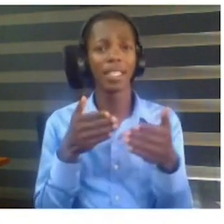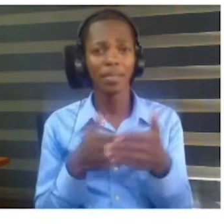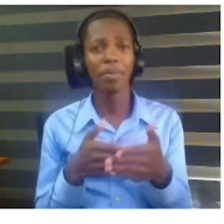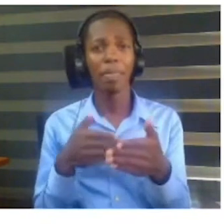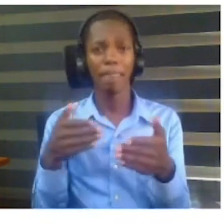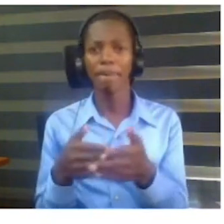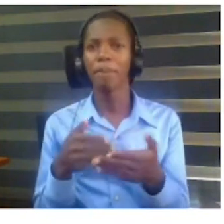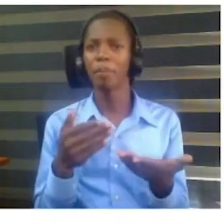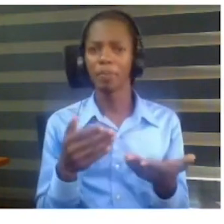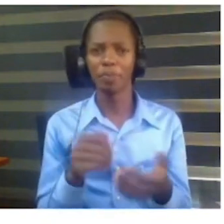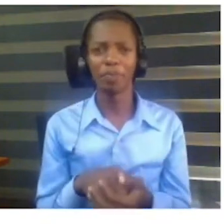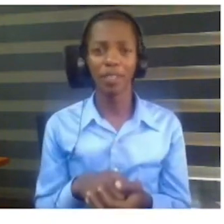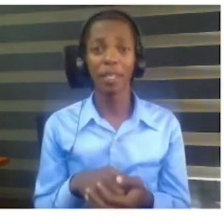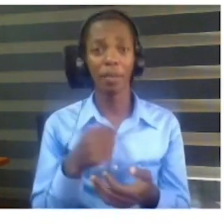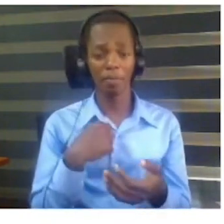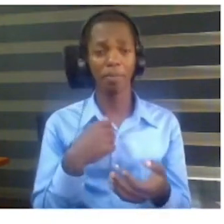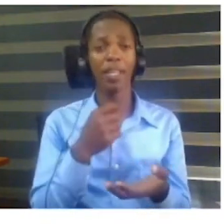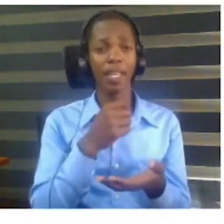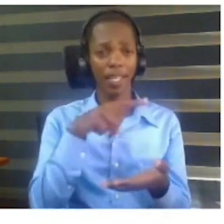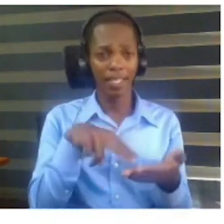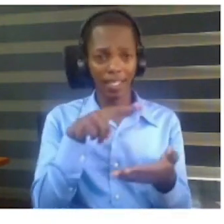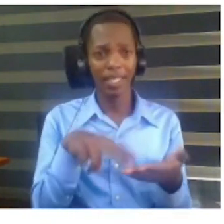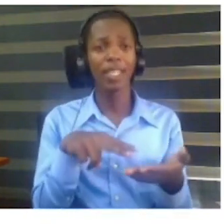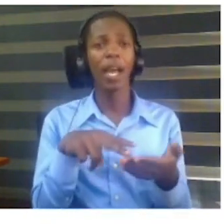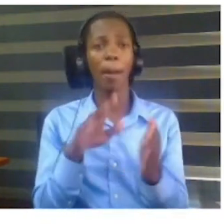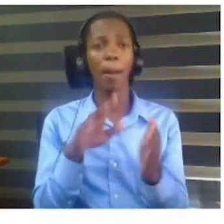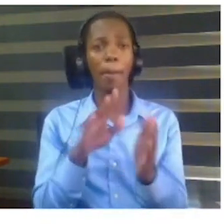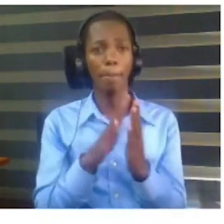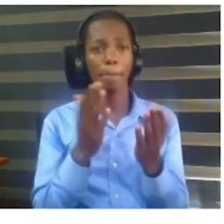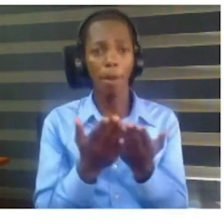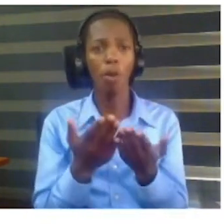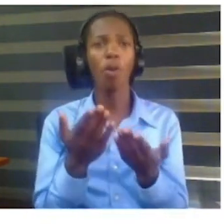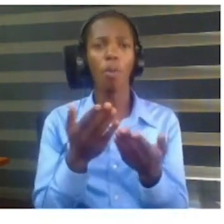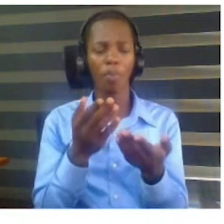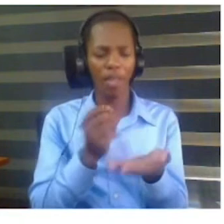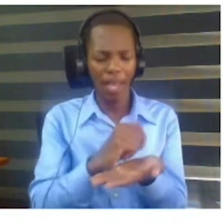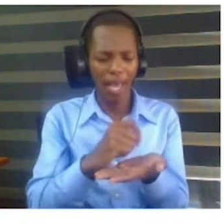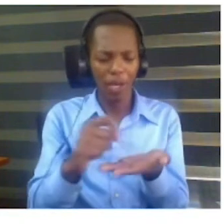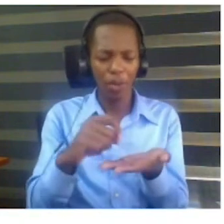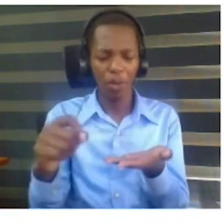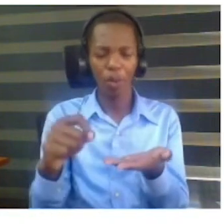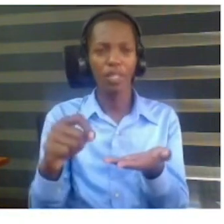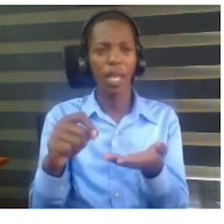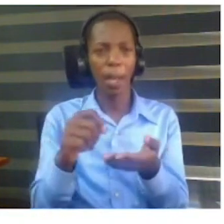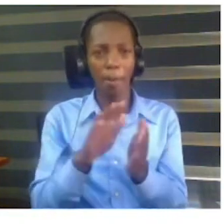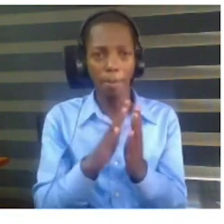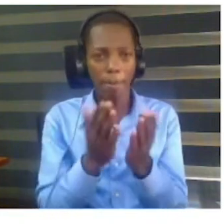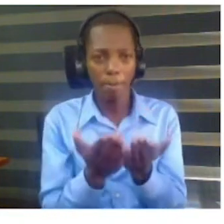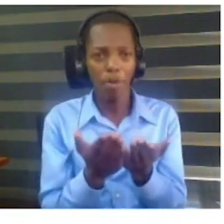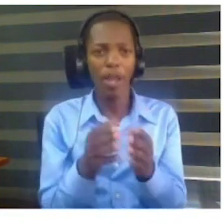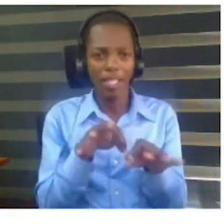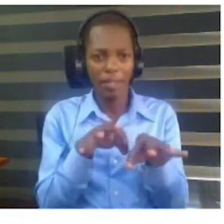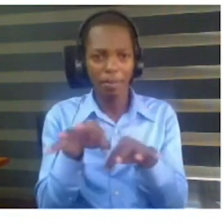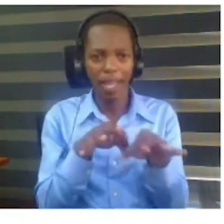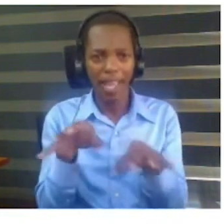wrote a book describing my life and journey and experiences with ableism. The book